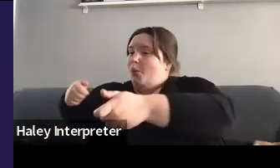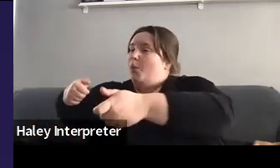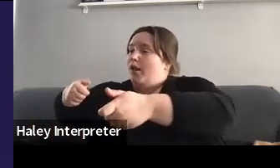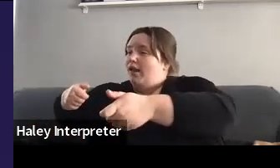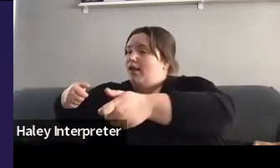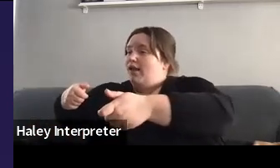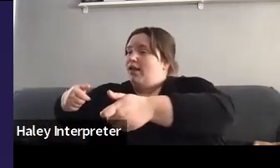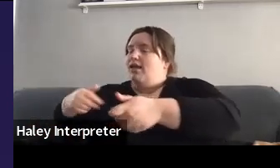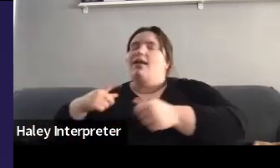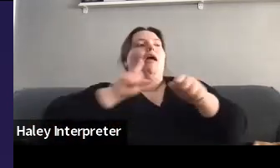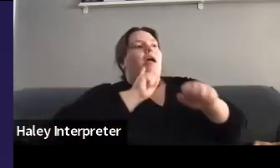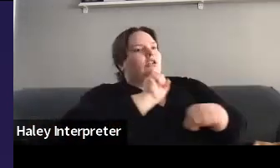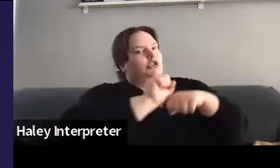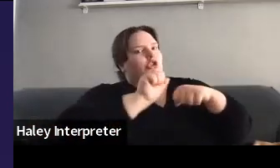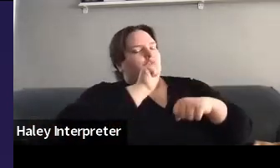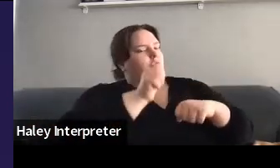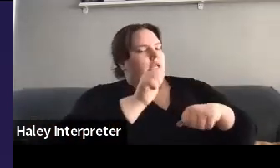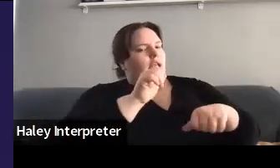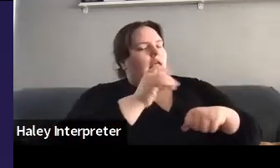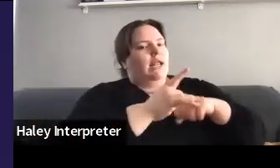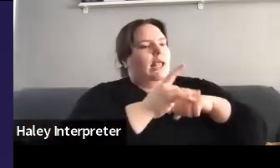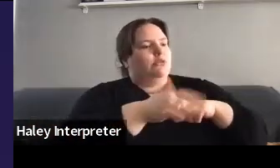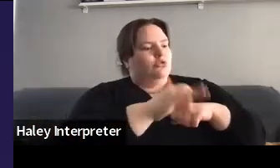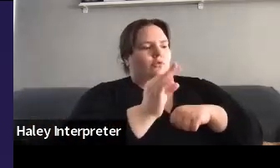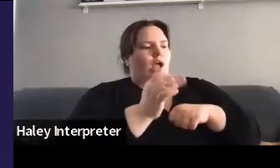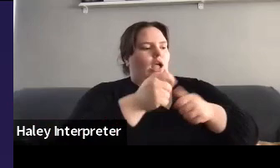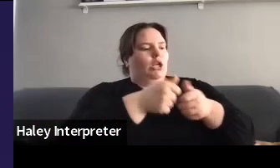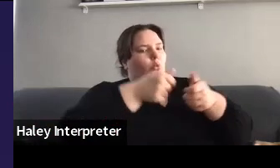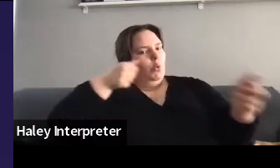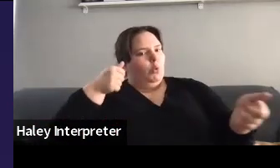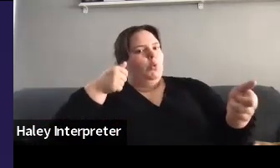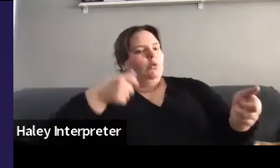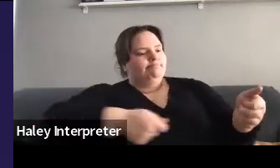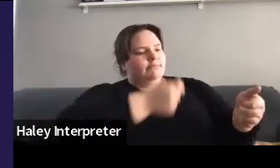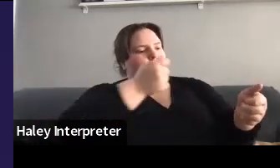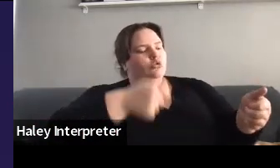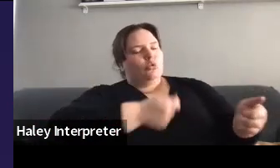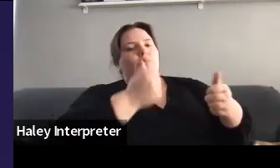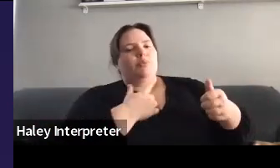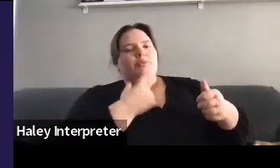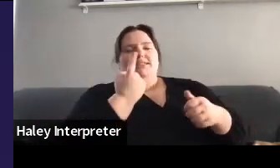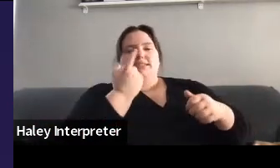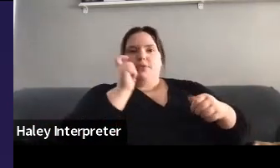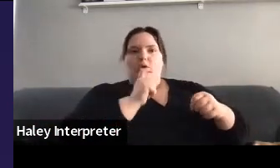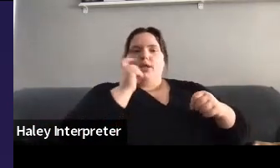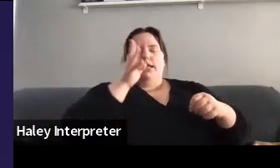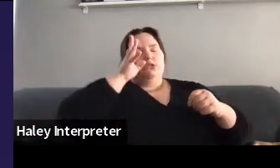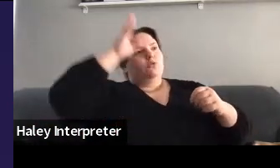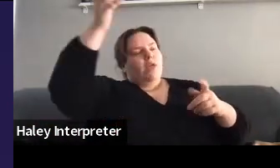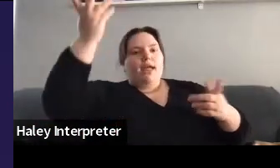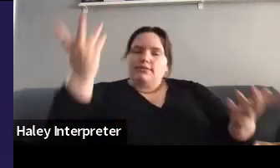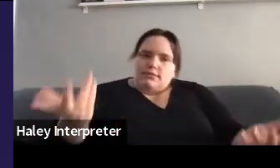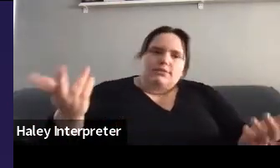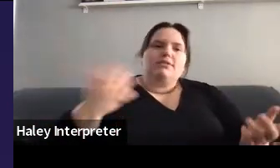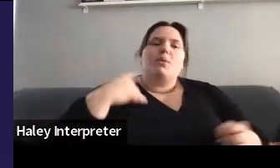litter box? Actually, I was not able to find a long handled litter. This is something that we need to invent.